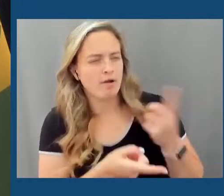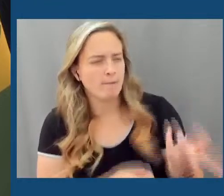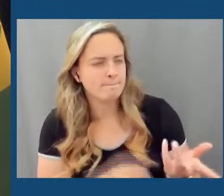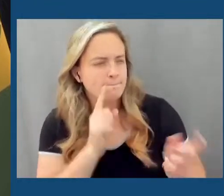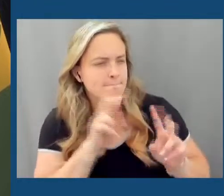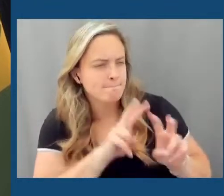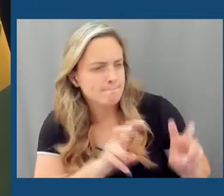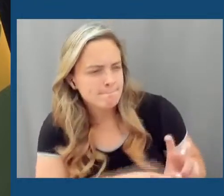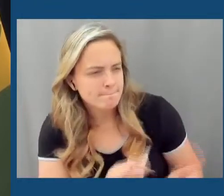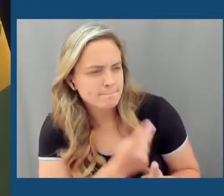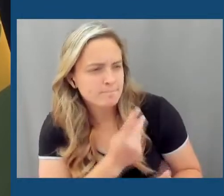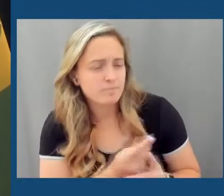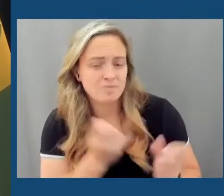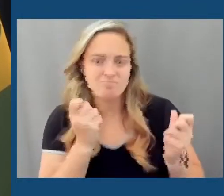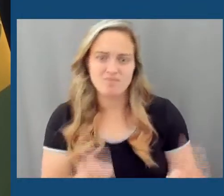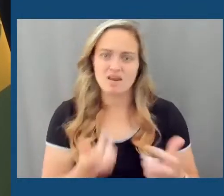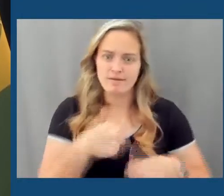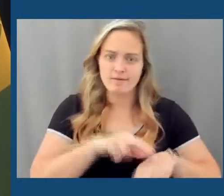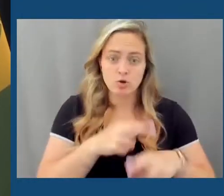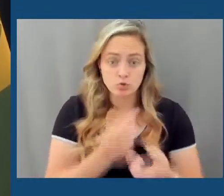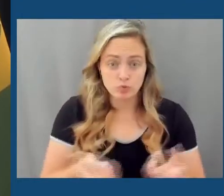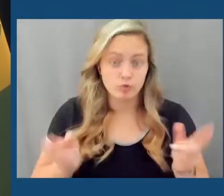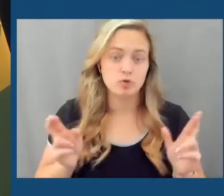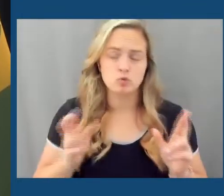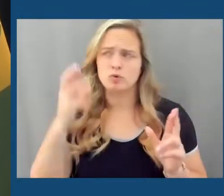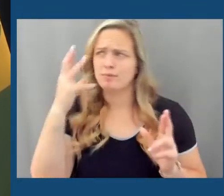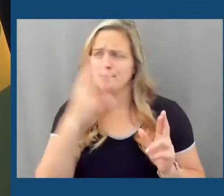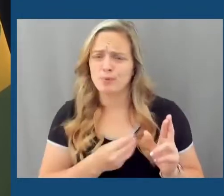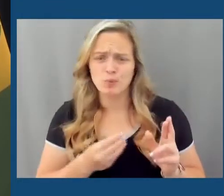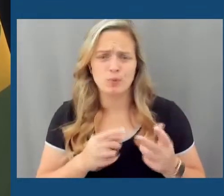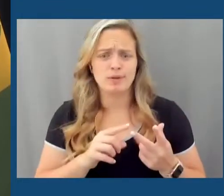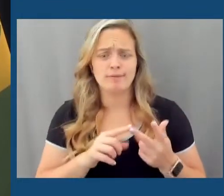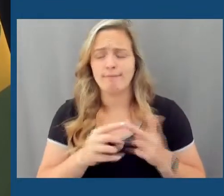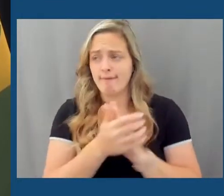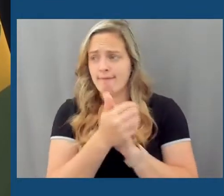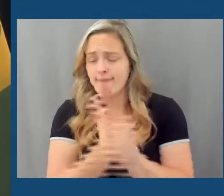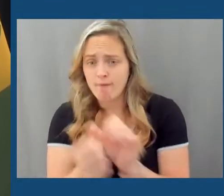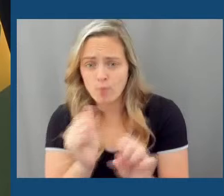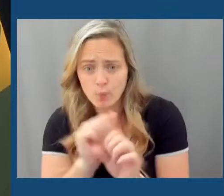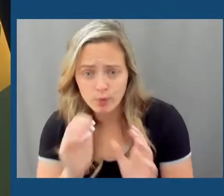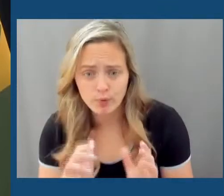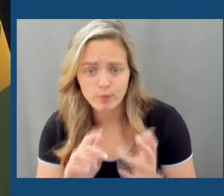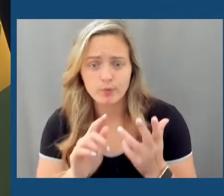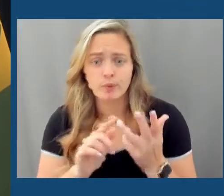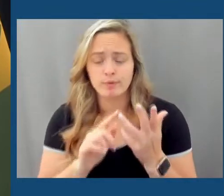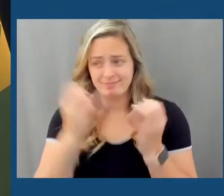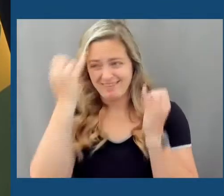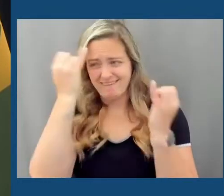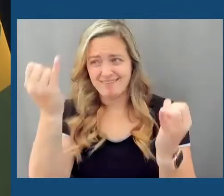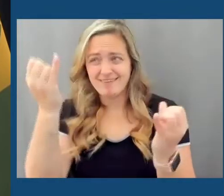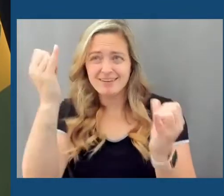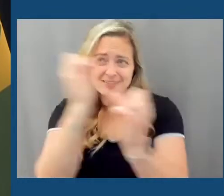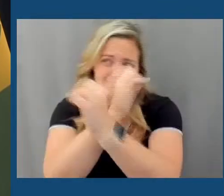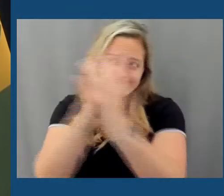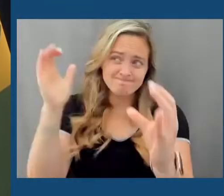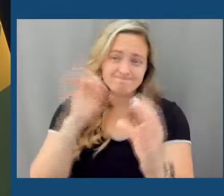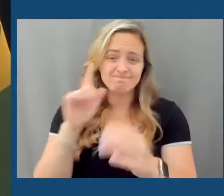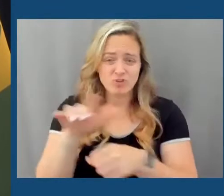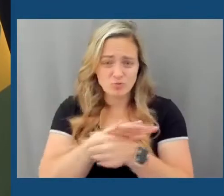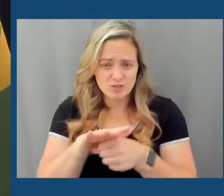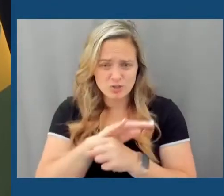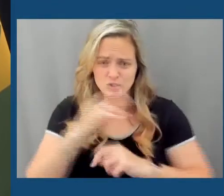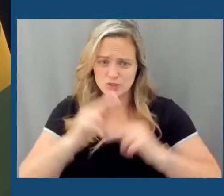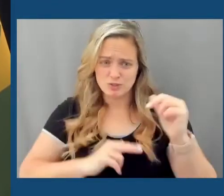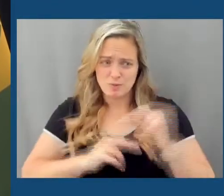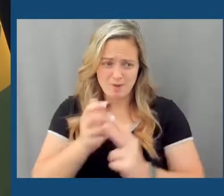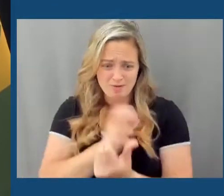Plenty of natural resources, the beauty that is unsurpassed, the talented workforce, the ideas and innovation that come out of a region that's been built on